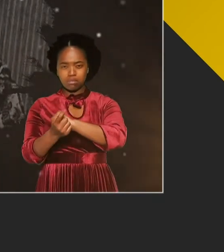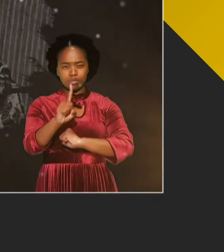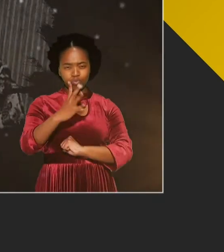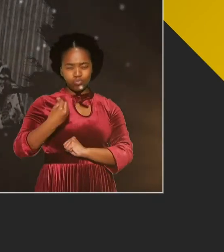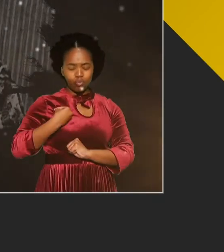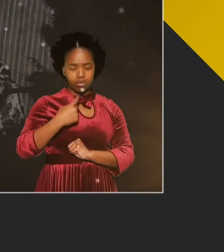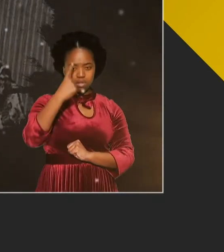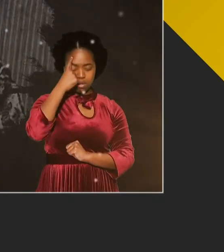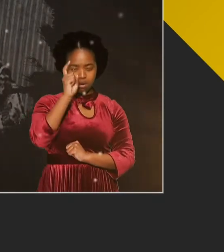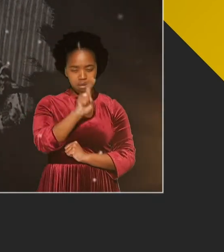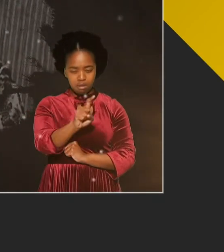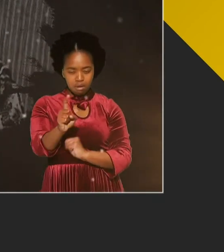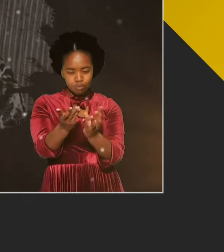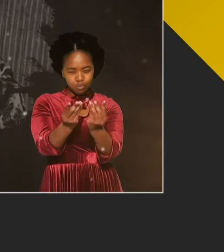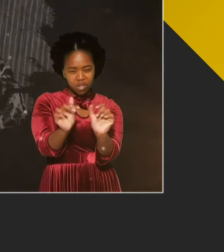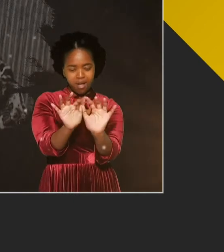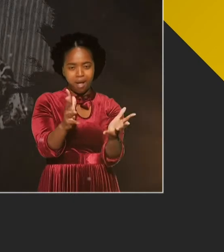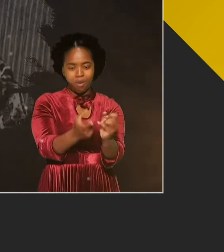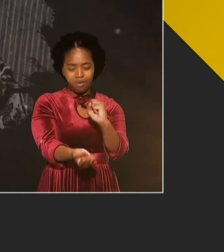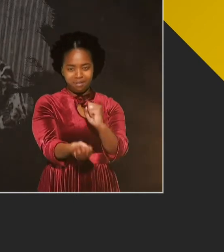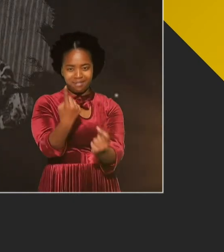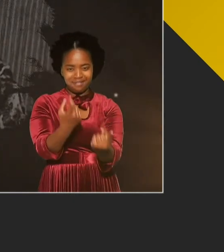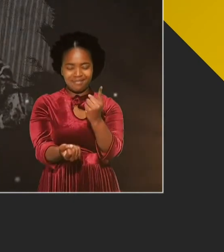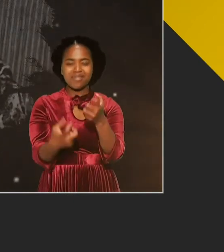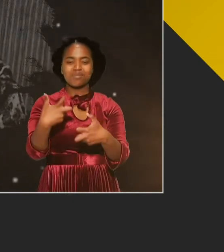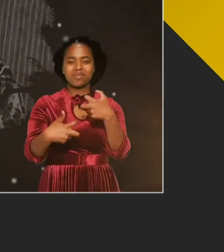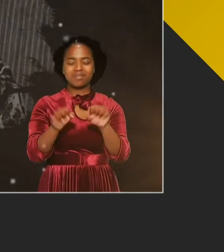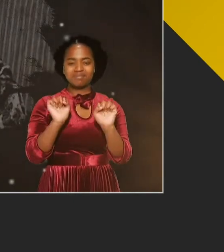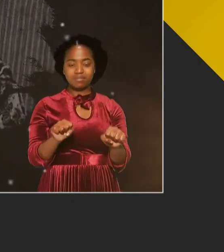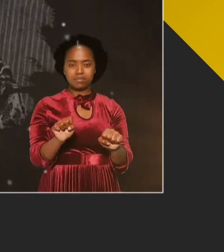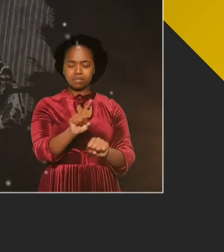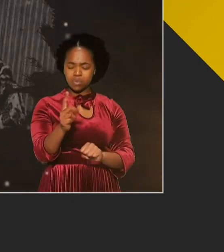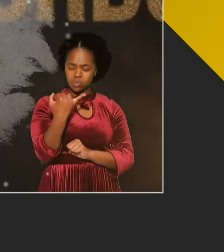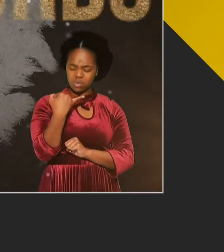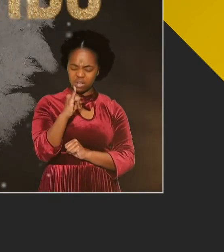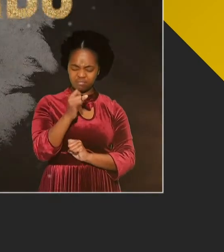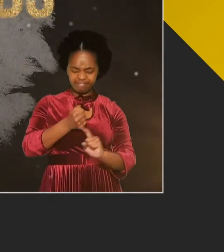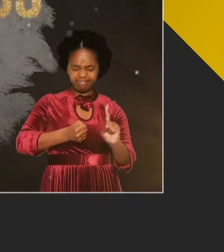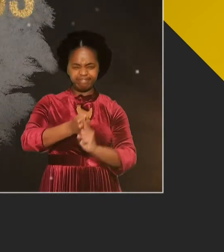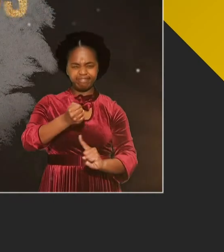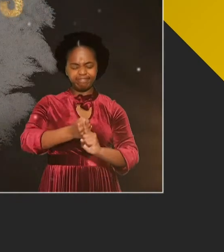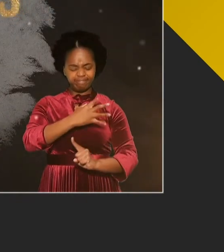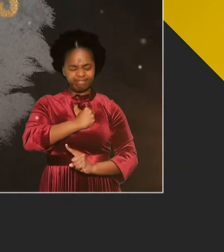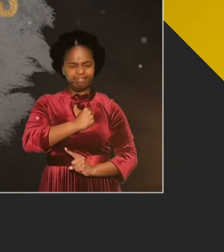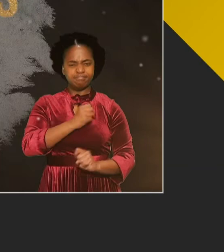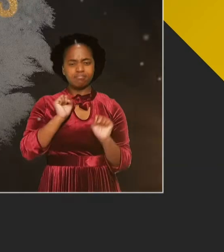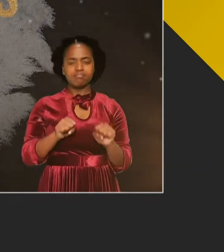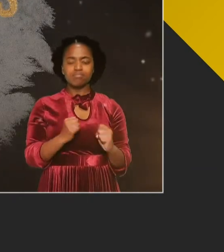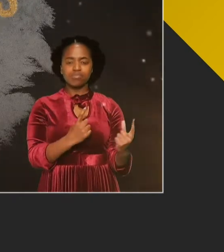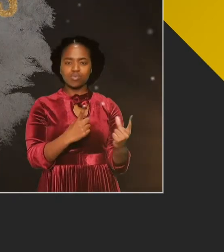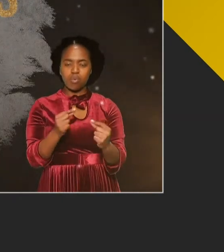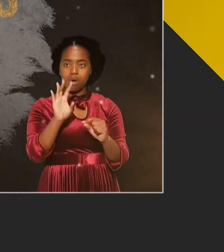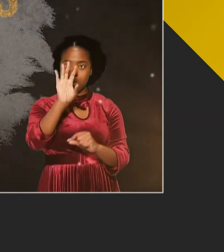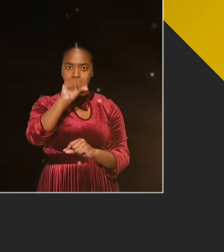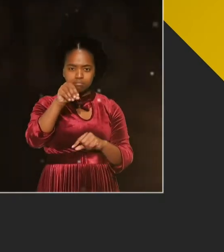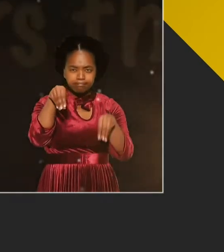and solution-seeking moments of today, you still find the courage to return to